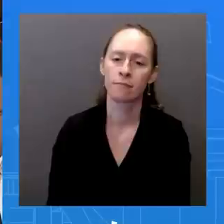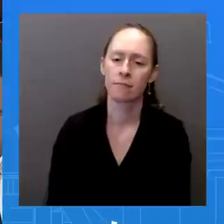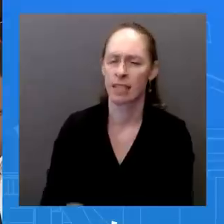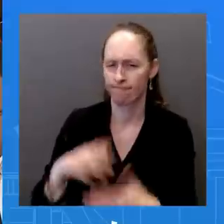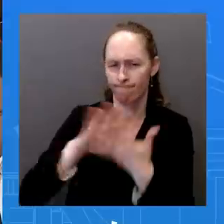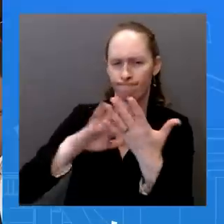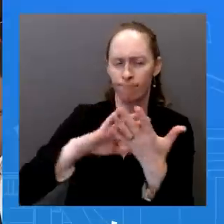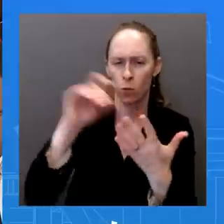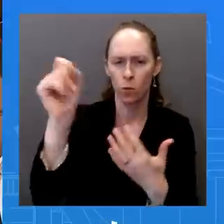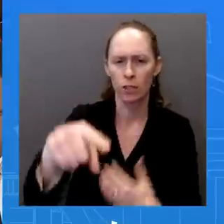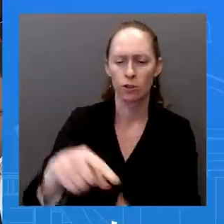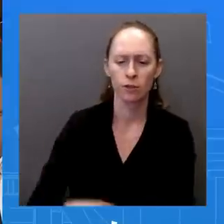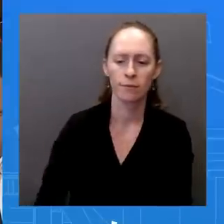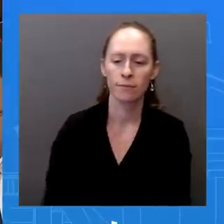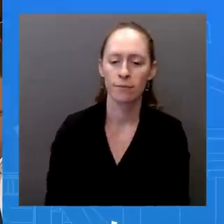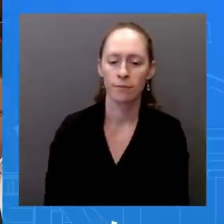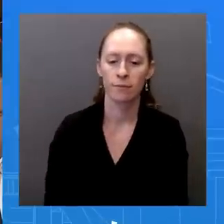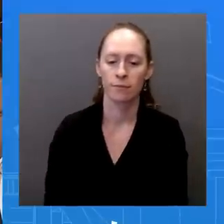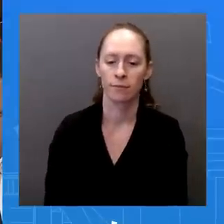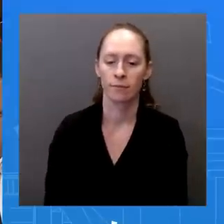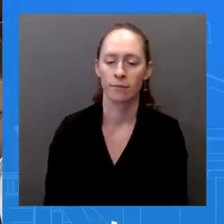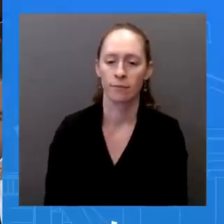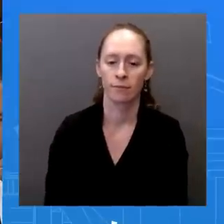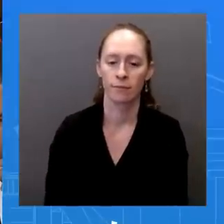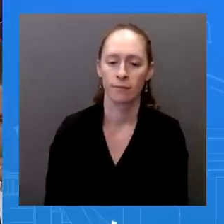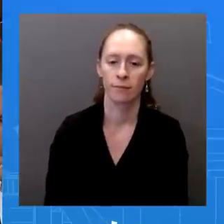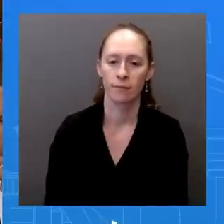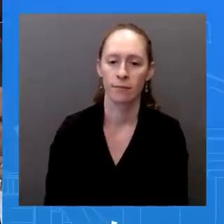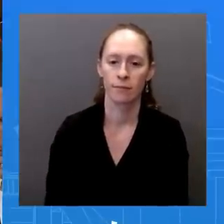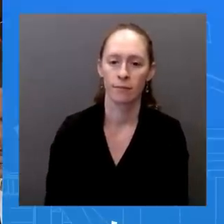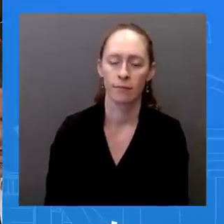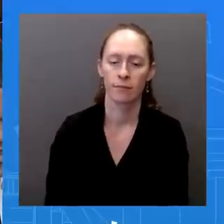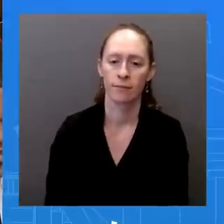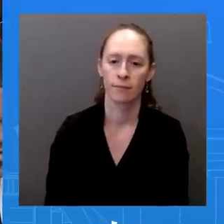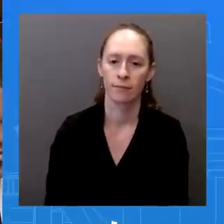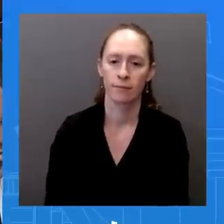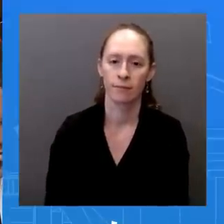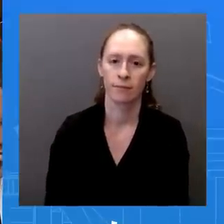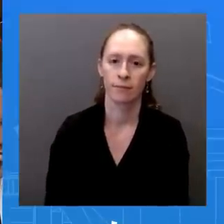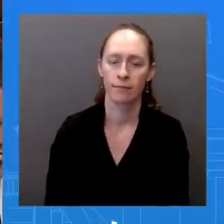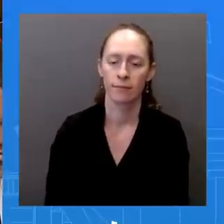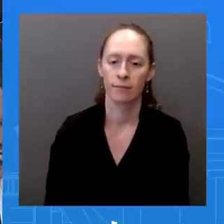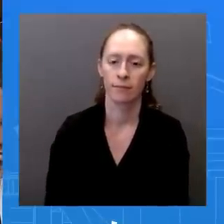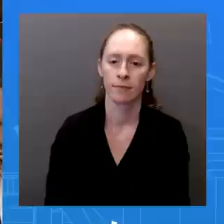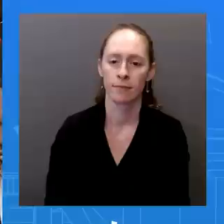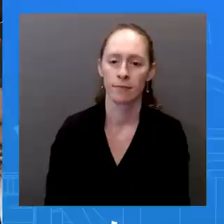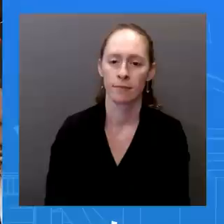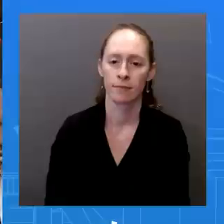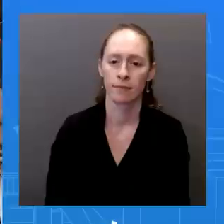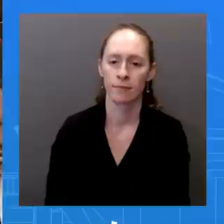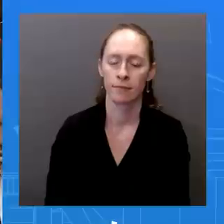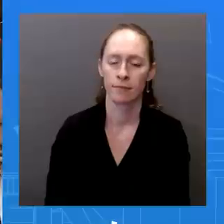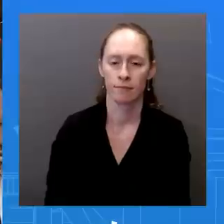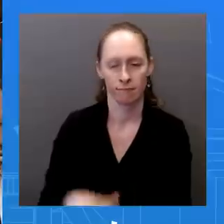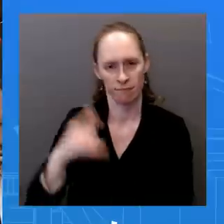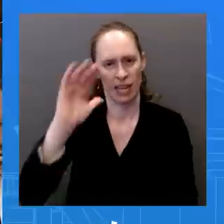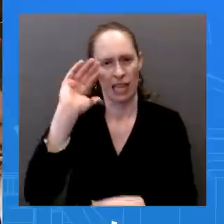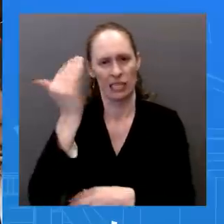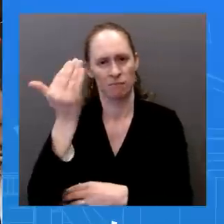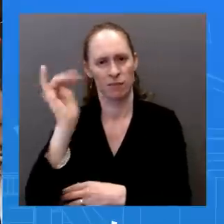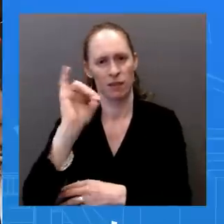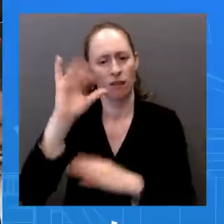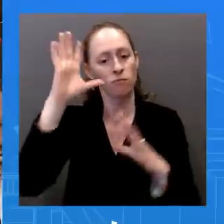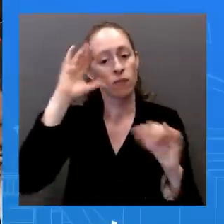Is that a shift in framing, and is that because you think that's an argument that might be more persuasive to